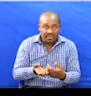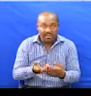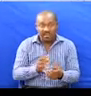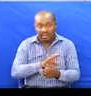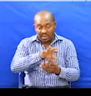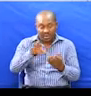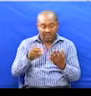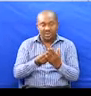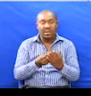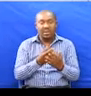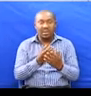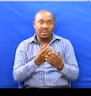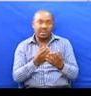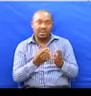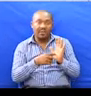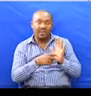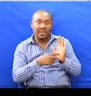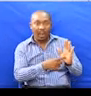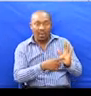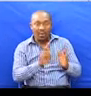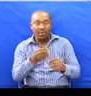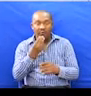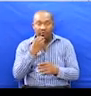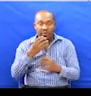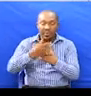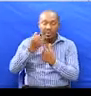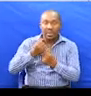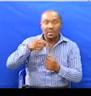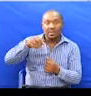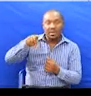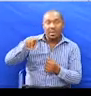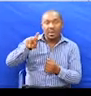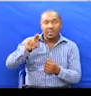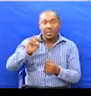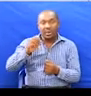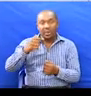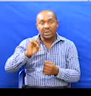With proteins. Now from there, let us see the properties